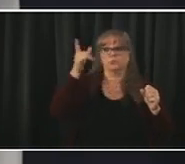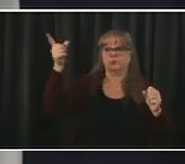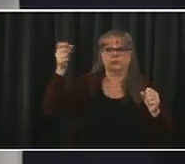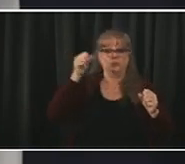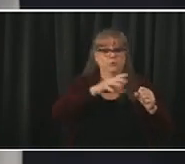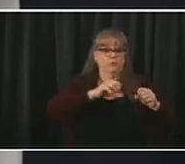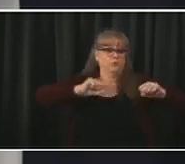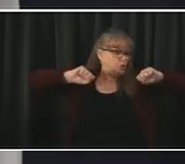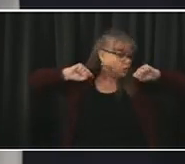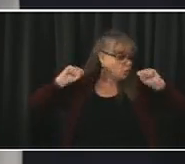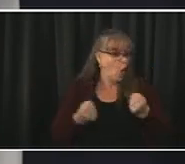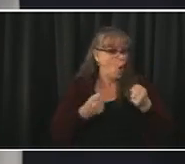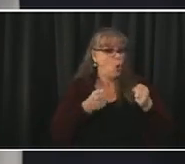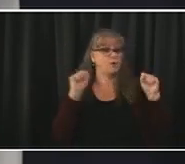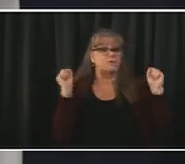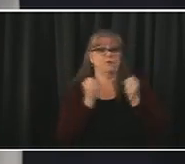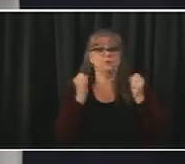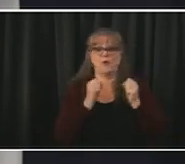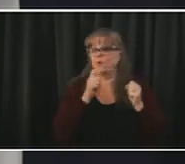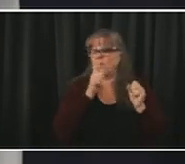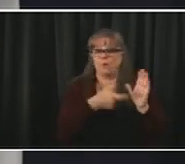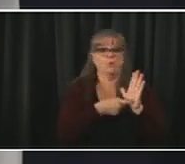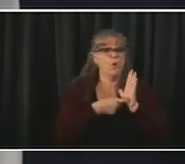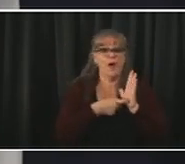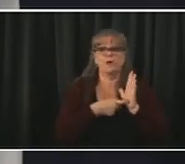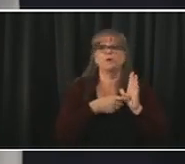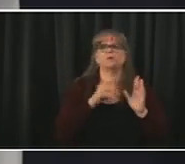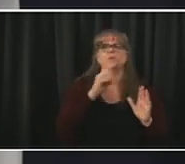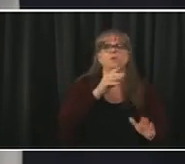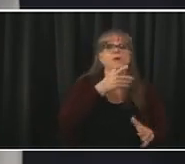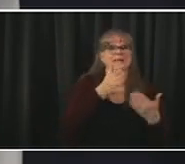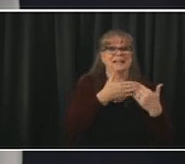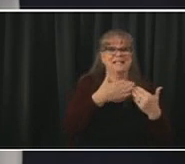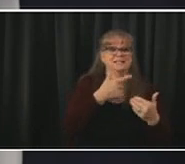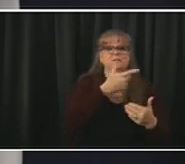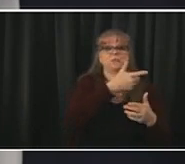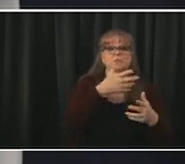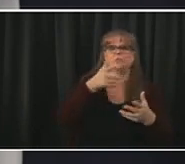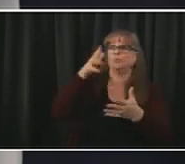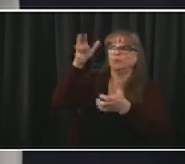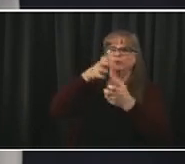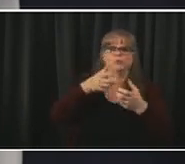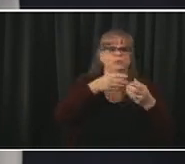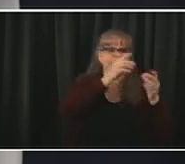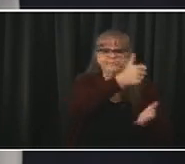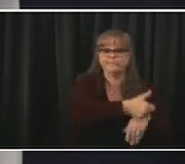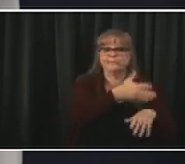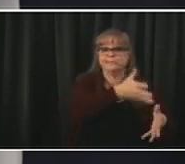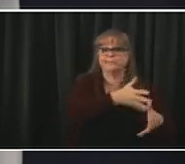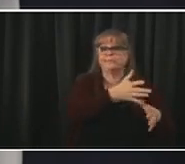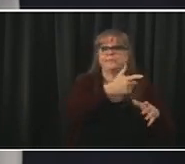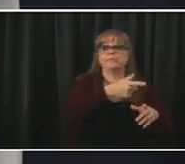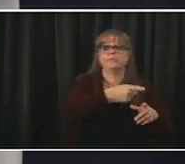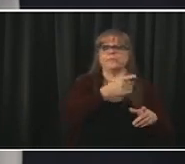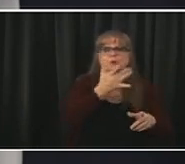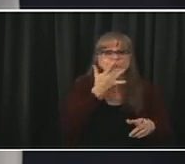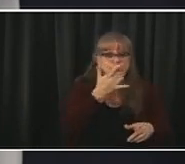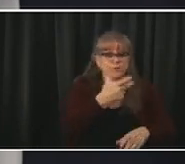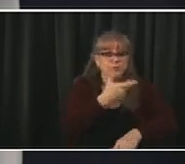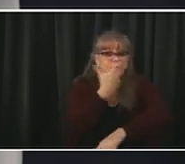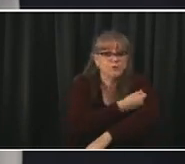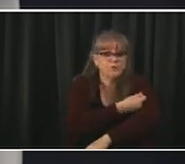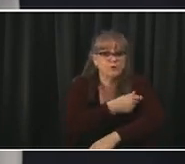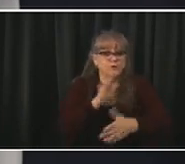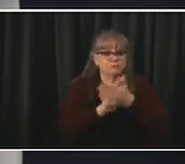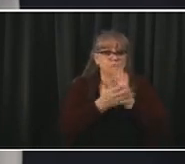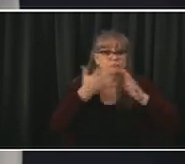conditions. So it's very versatile, very useful. A lot of people prefer going in once compared to twice. But my advice to everybody